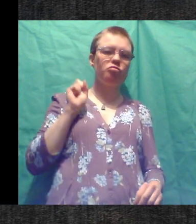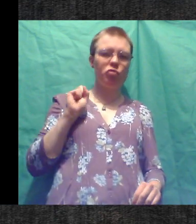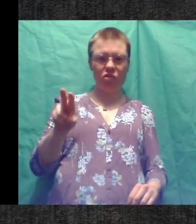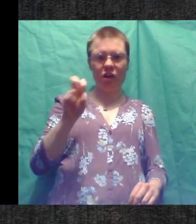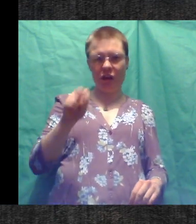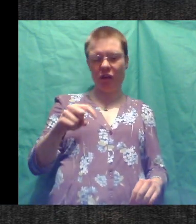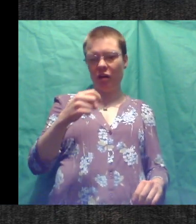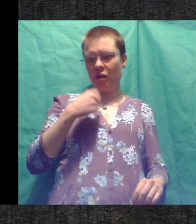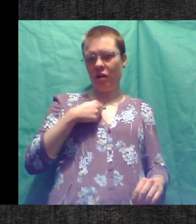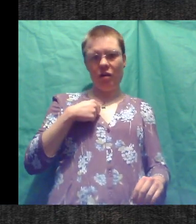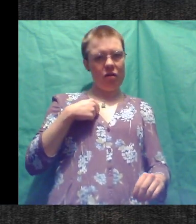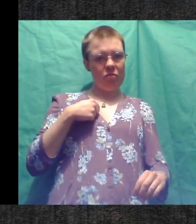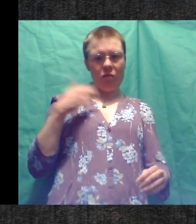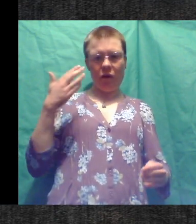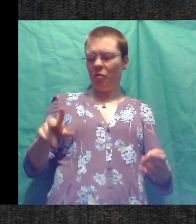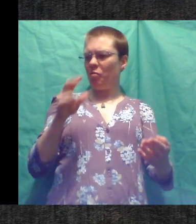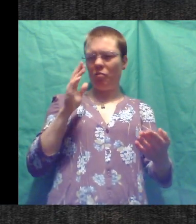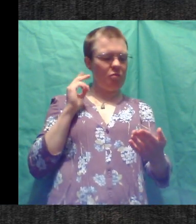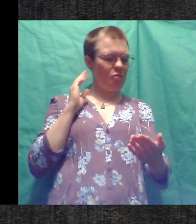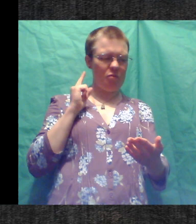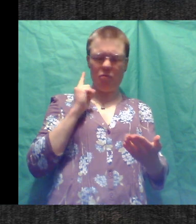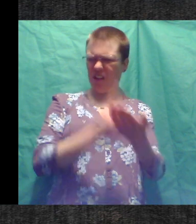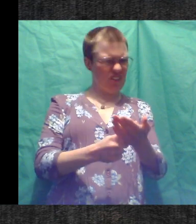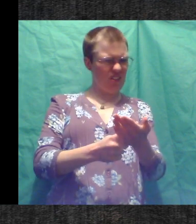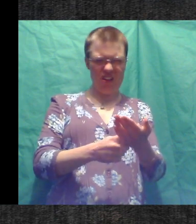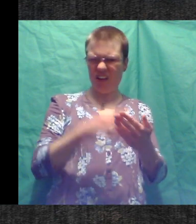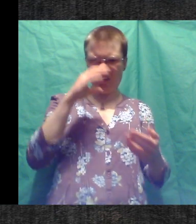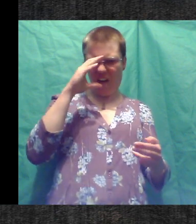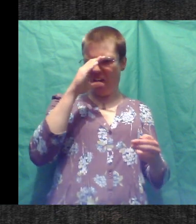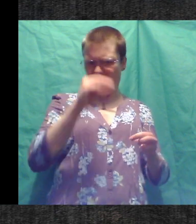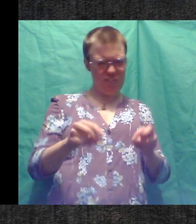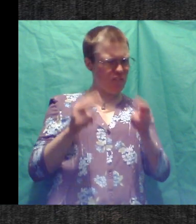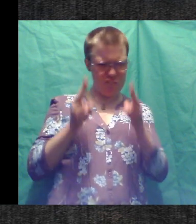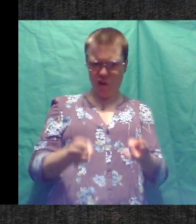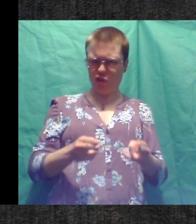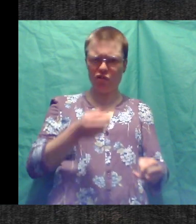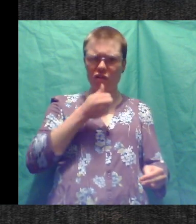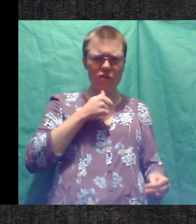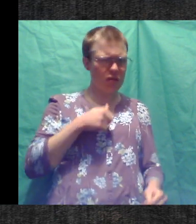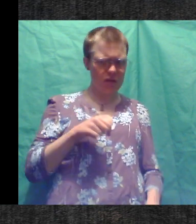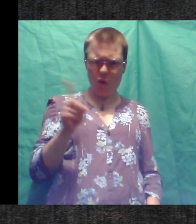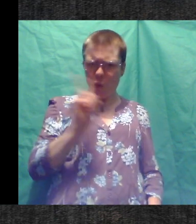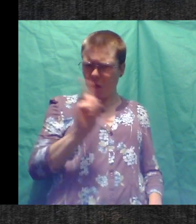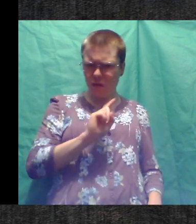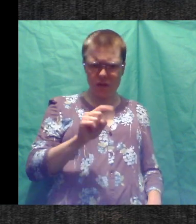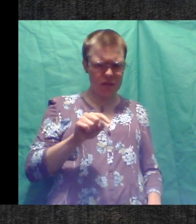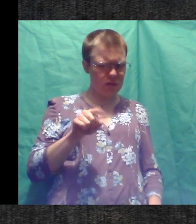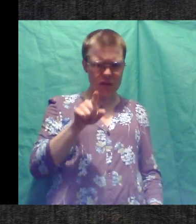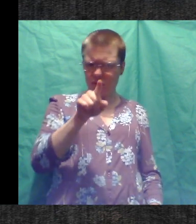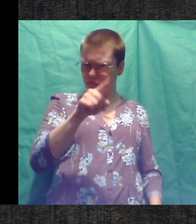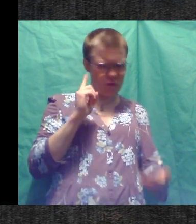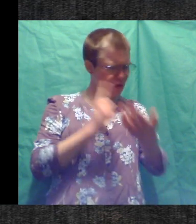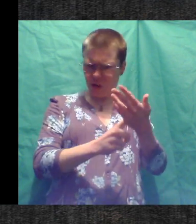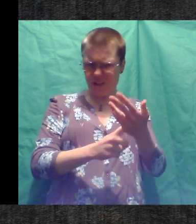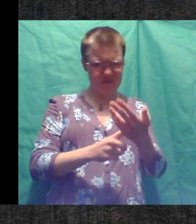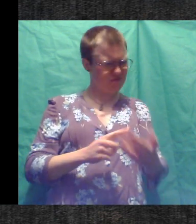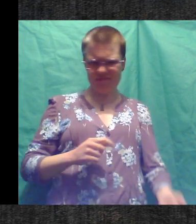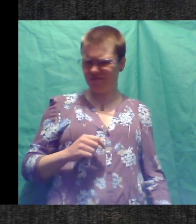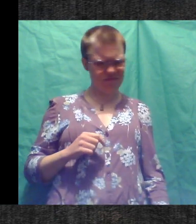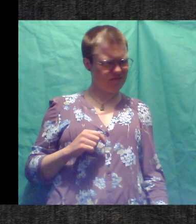Listen, Snake. I'm not the one who made the decision to use Fox dye. Huh? You